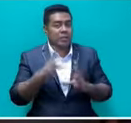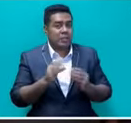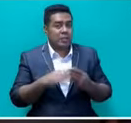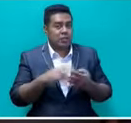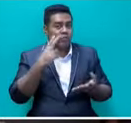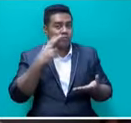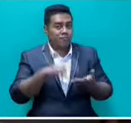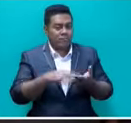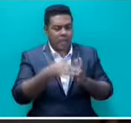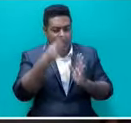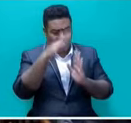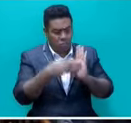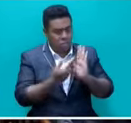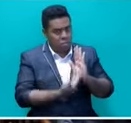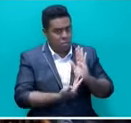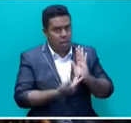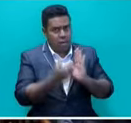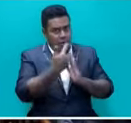offenders?